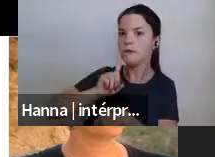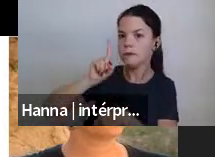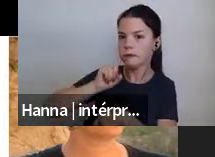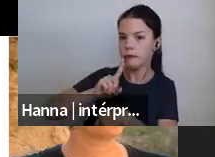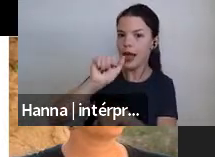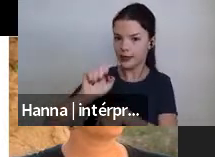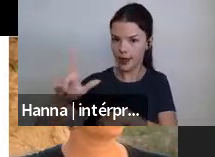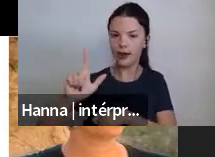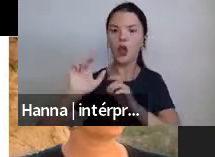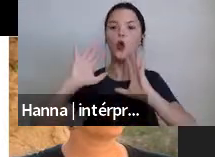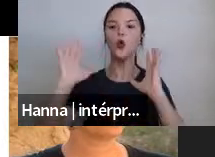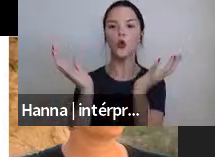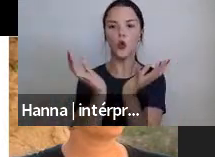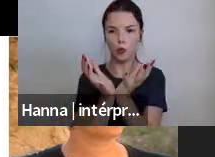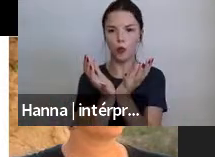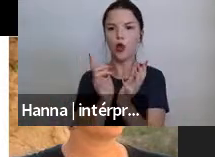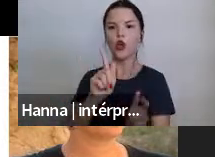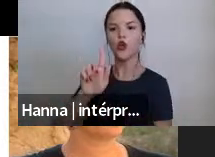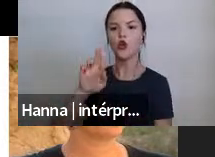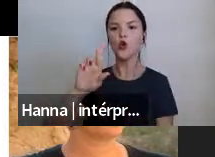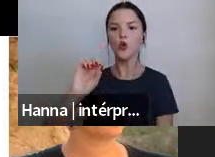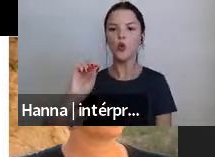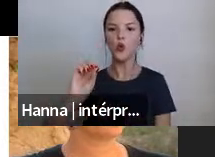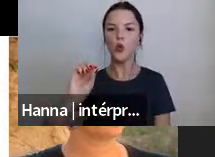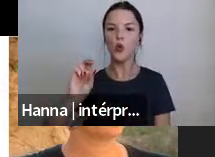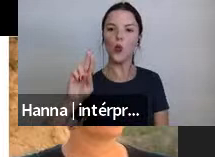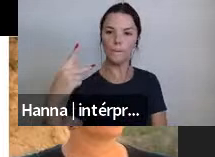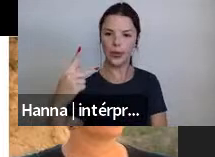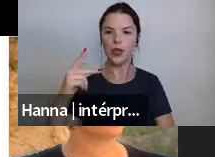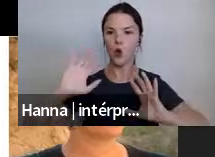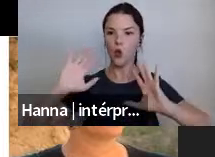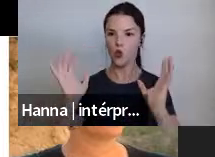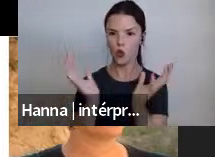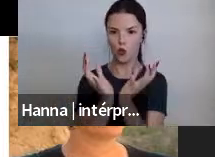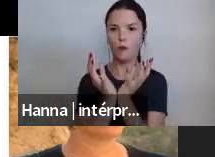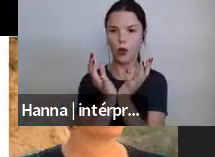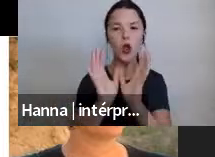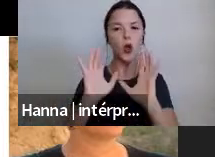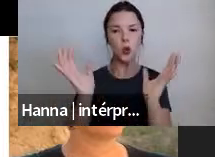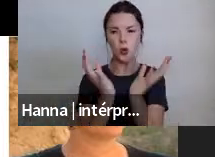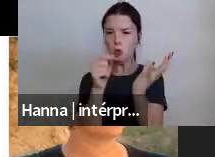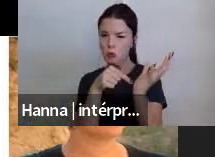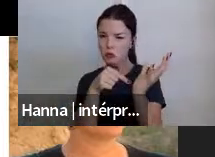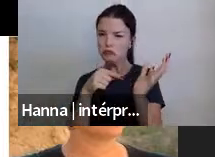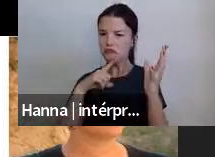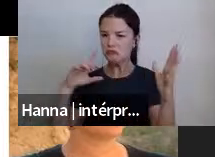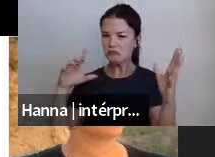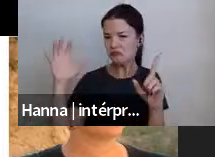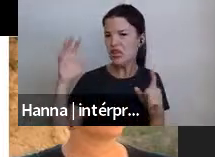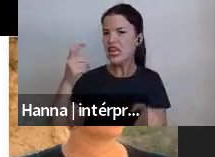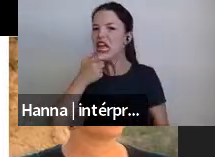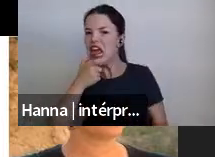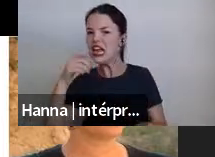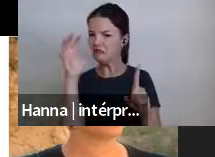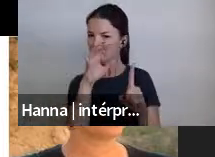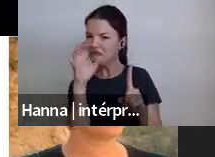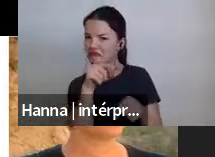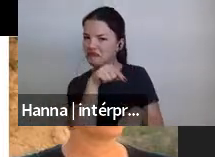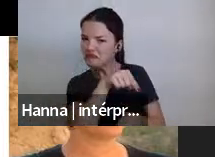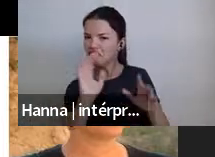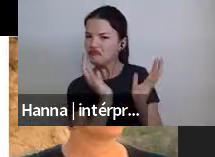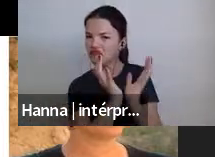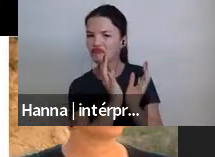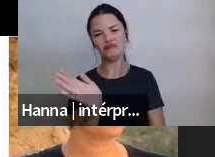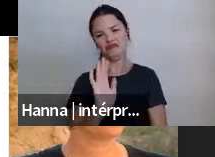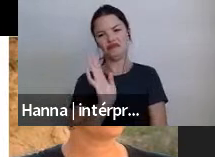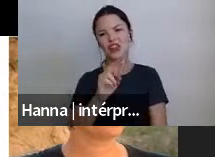the handshake for this sign is not related to English. So that's why we can call it a native sign